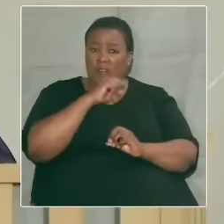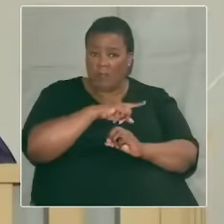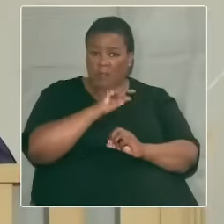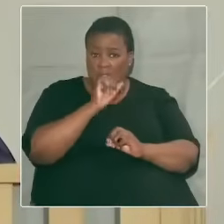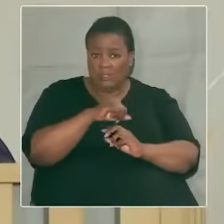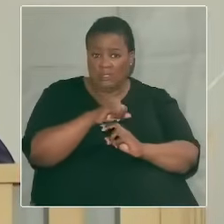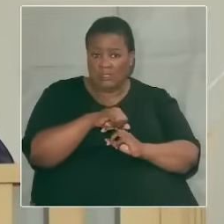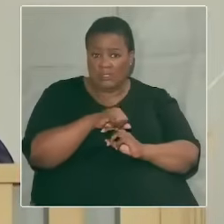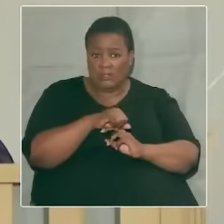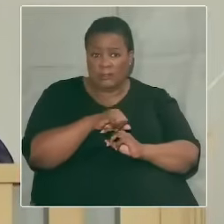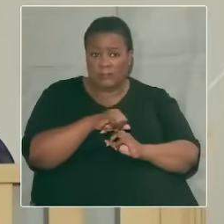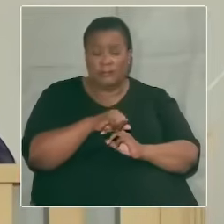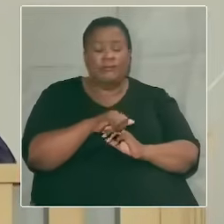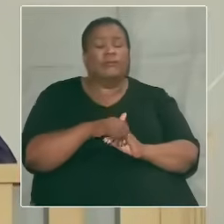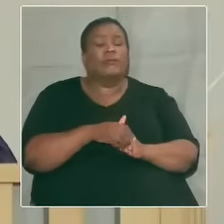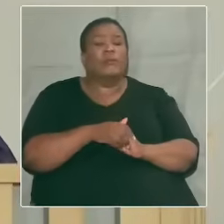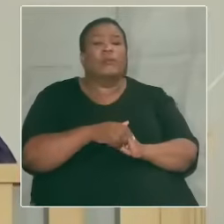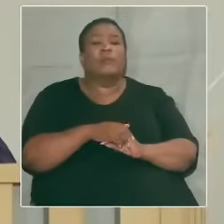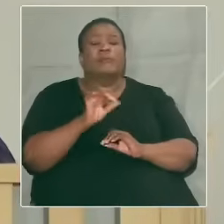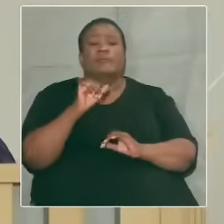Thanks, Commissioners.